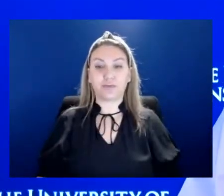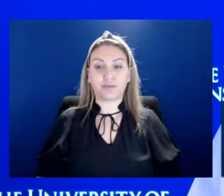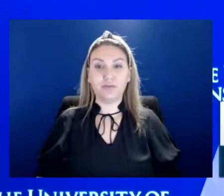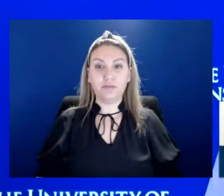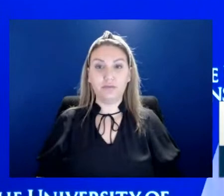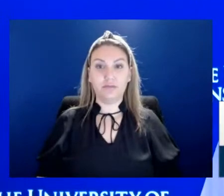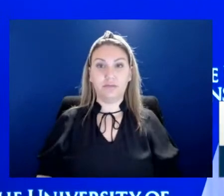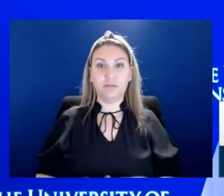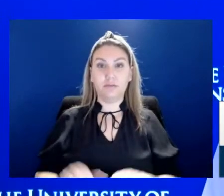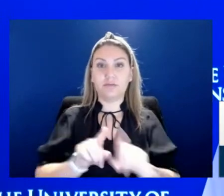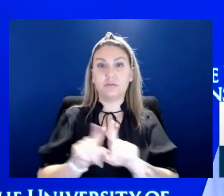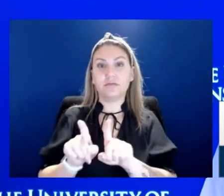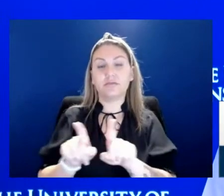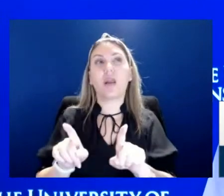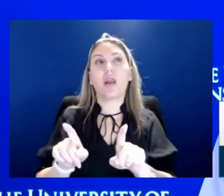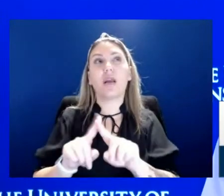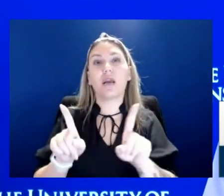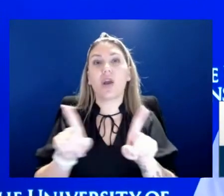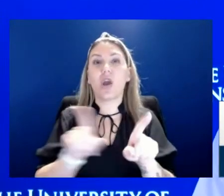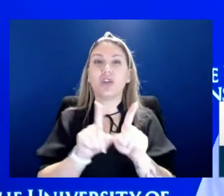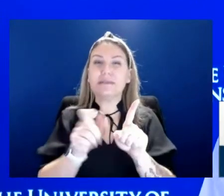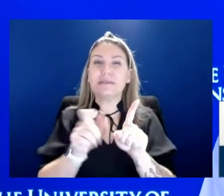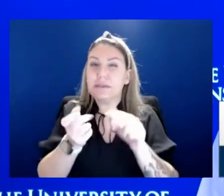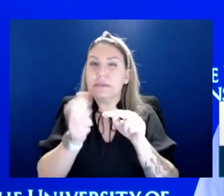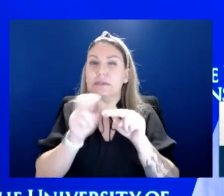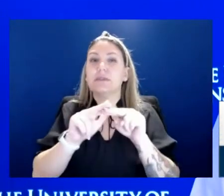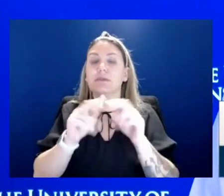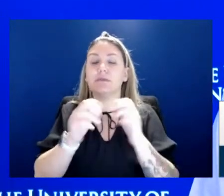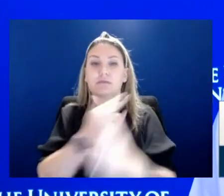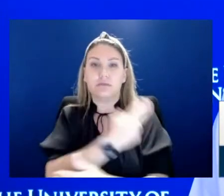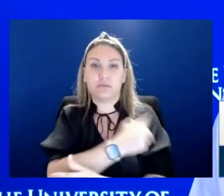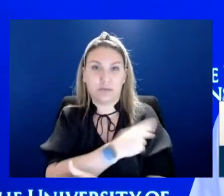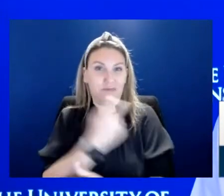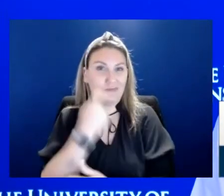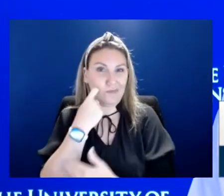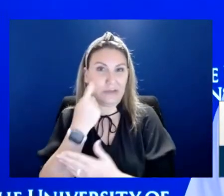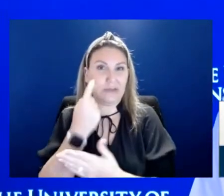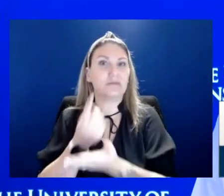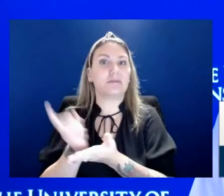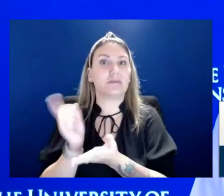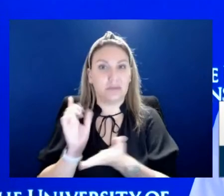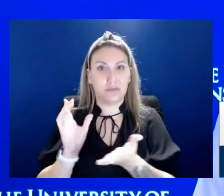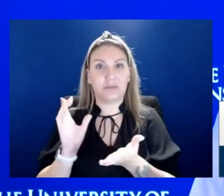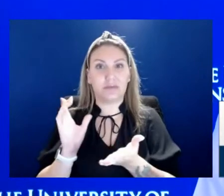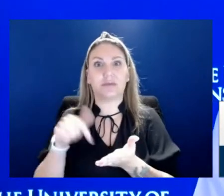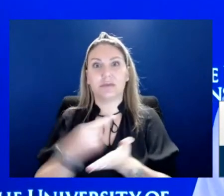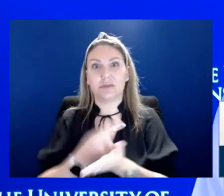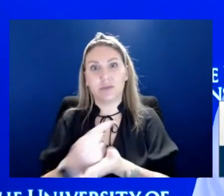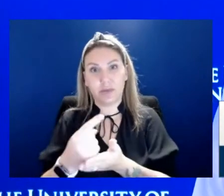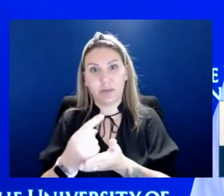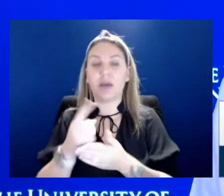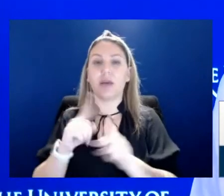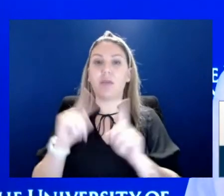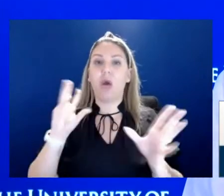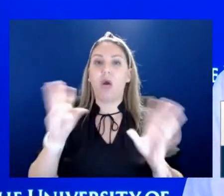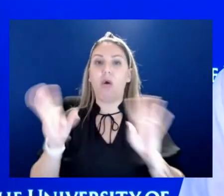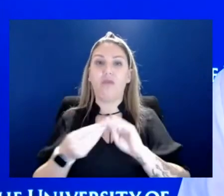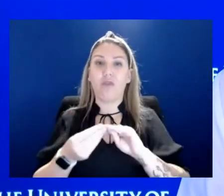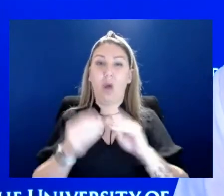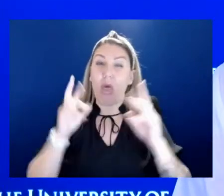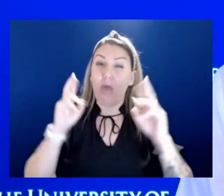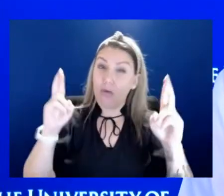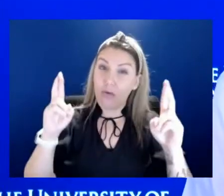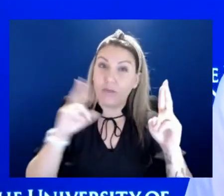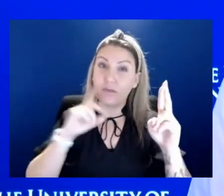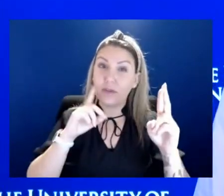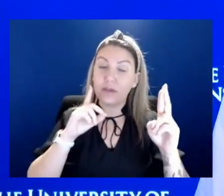still a slight increase in hospitalizations, over this past week. Hopefully, the overall cases and the circulation of the virus